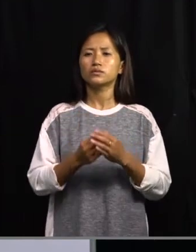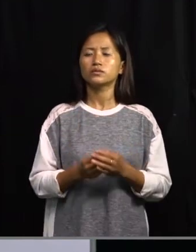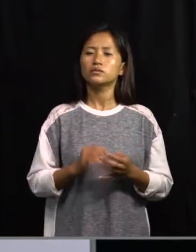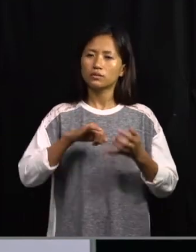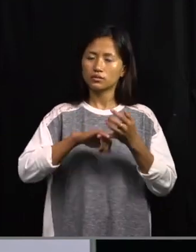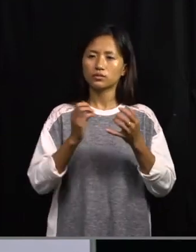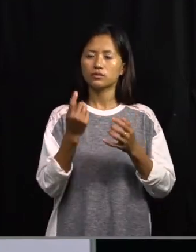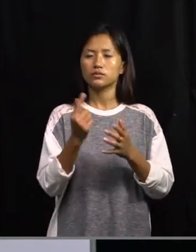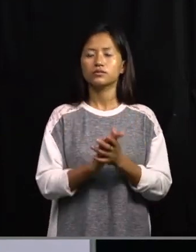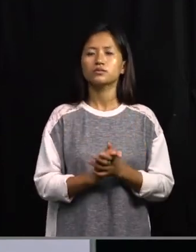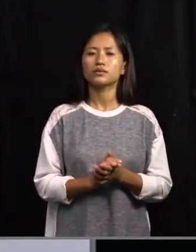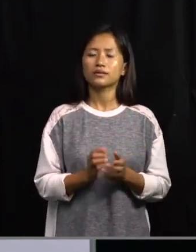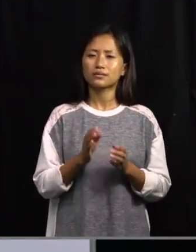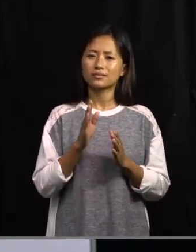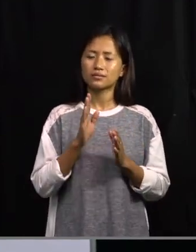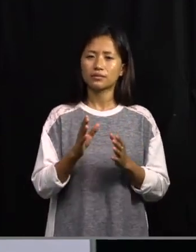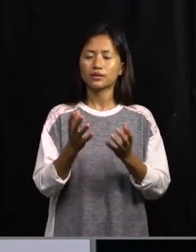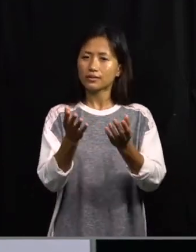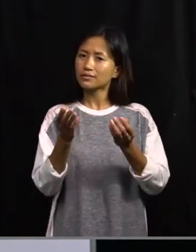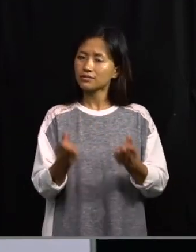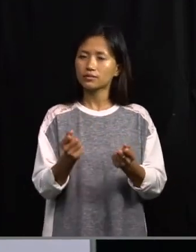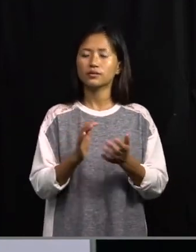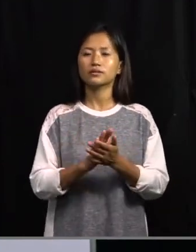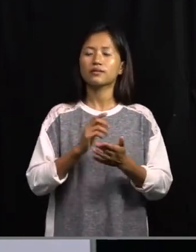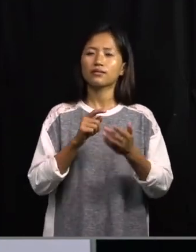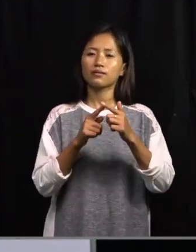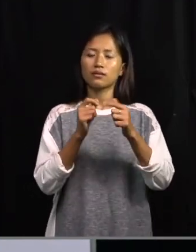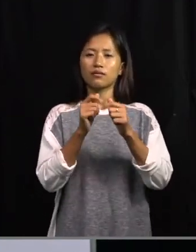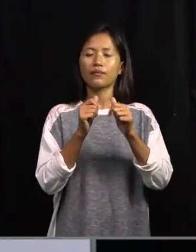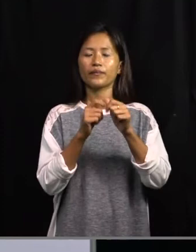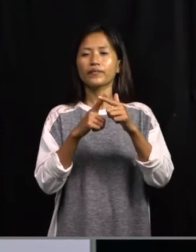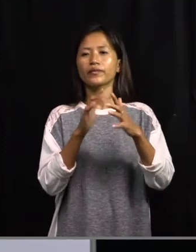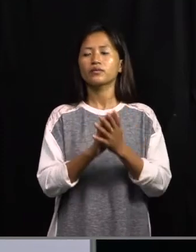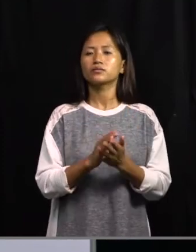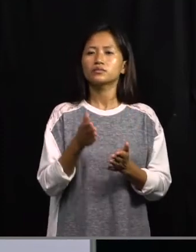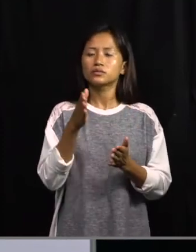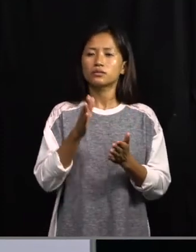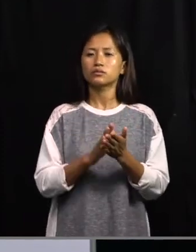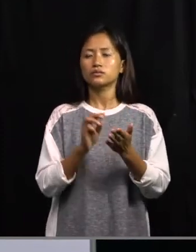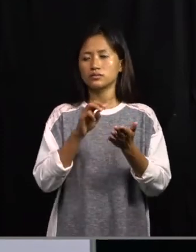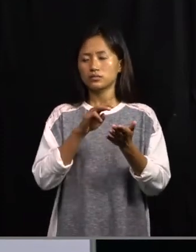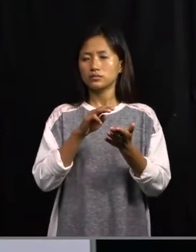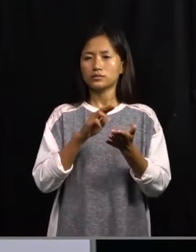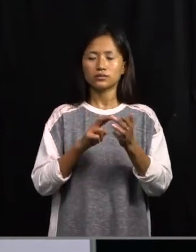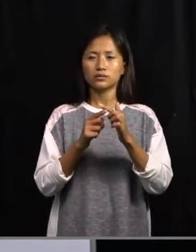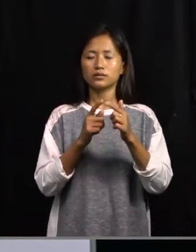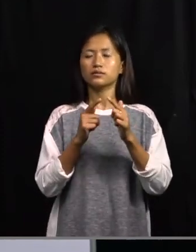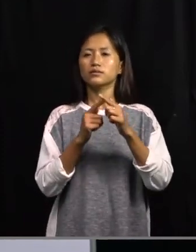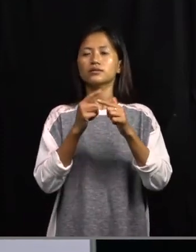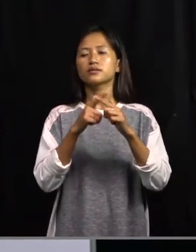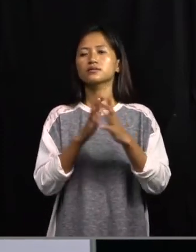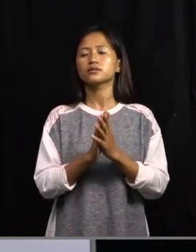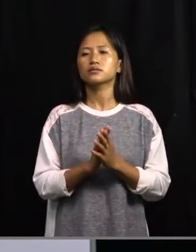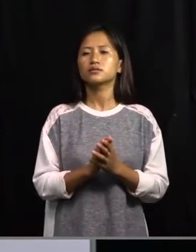except tax revenue, except tax, that will be called non-tax revenue. Getting the point or not? When the government raises funds from